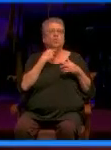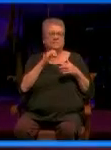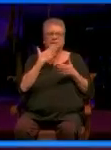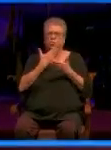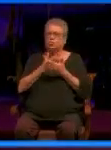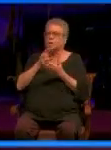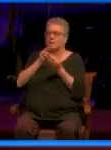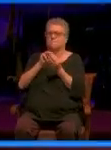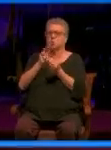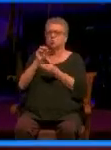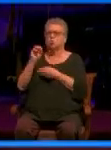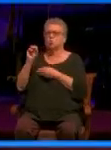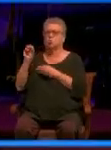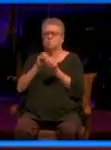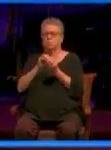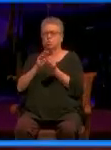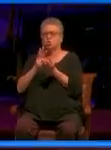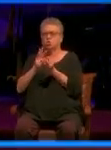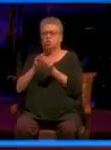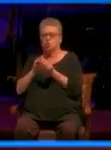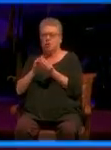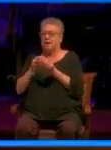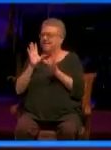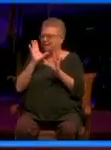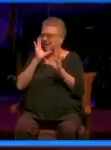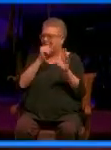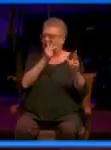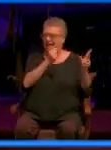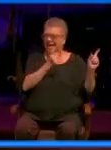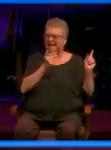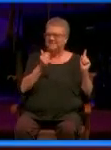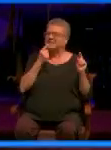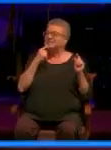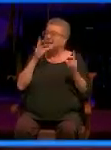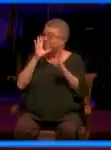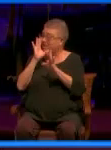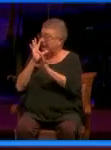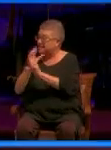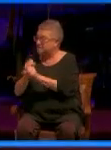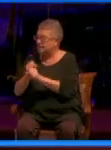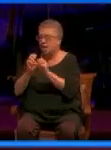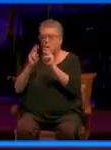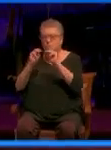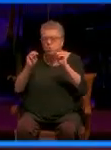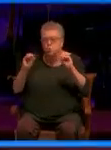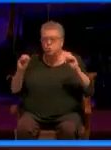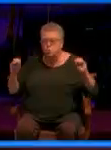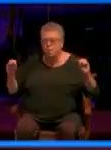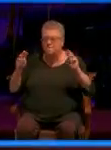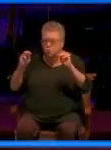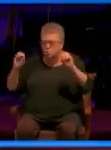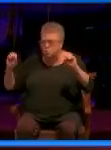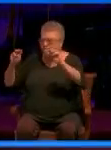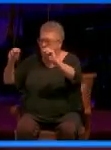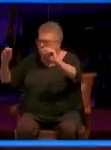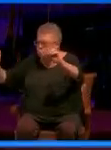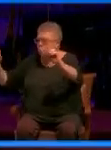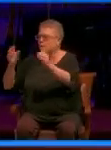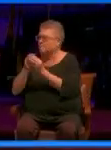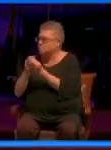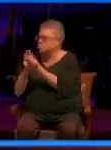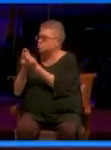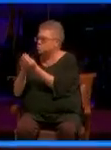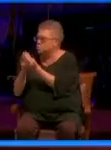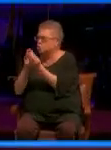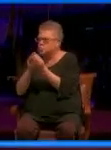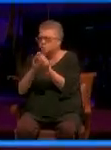They were mooing. And the most fascinating thing was, with all the mooing, right? All the mooing all over the place, over